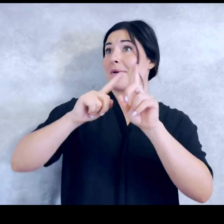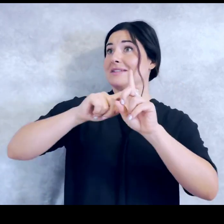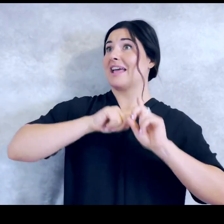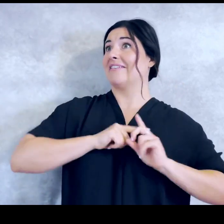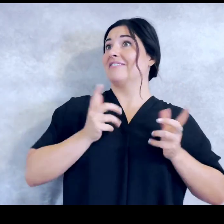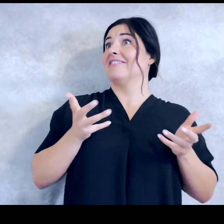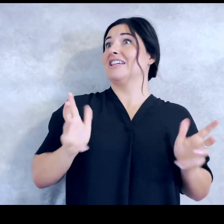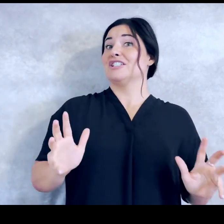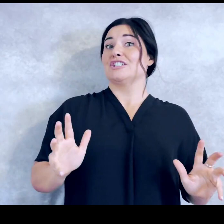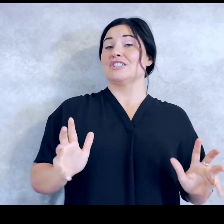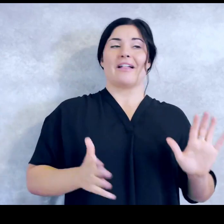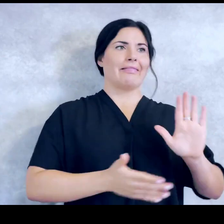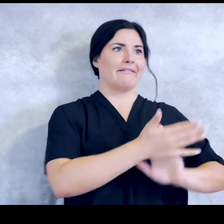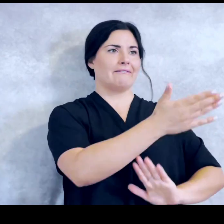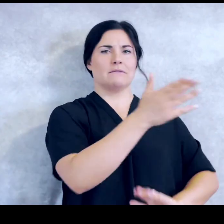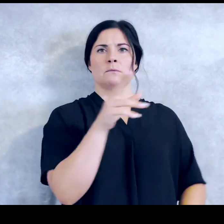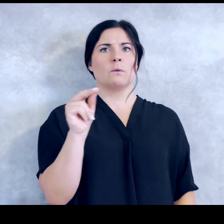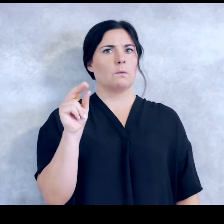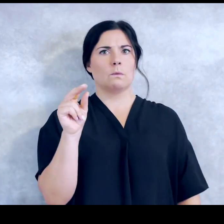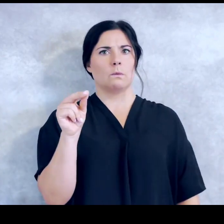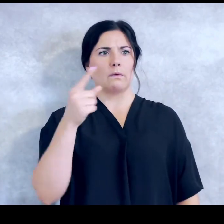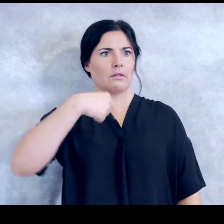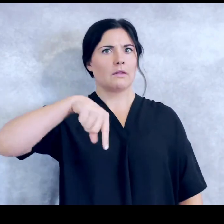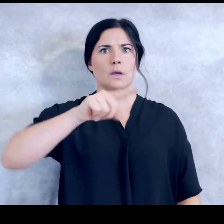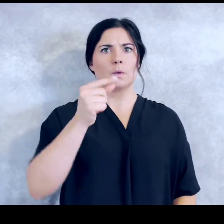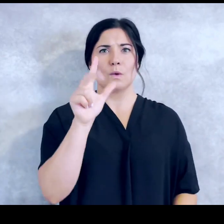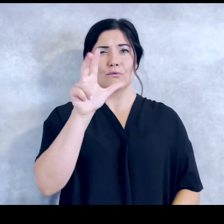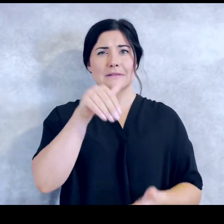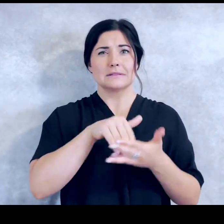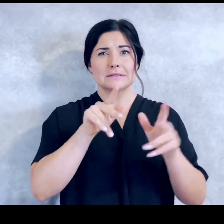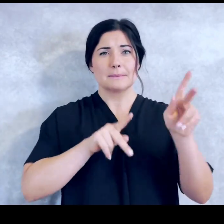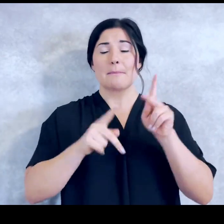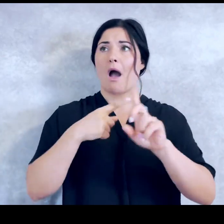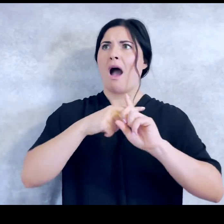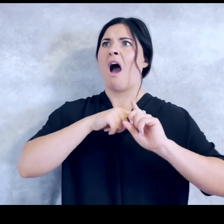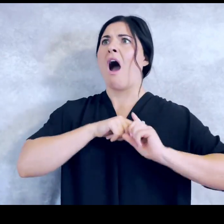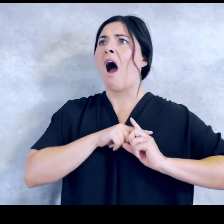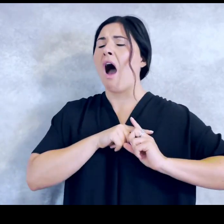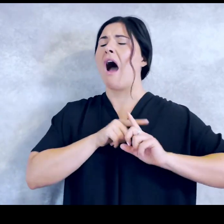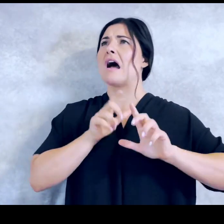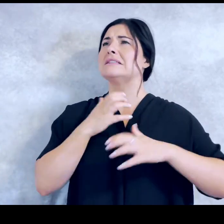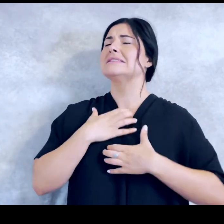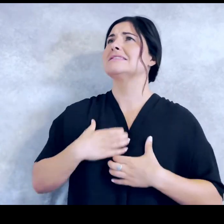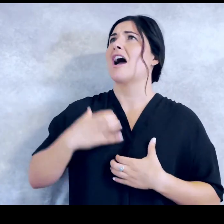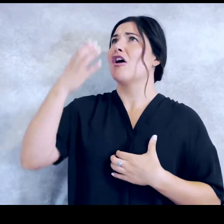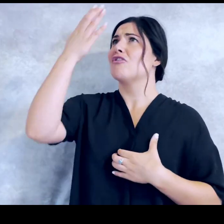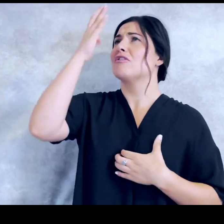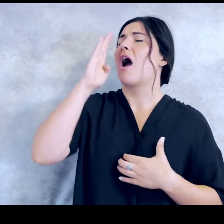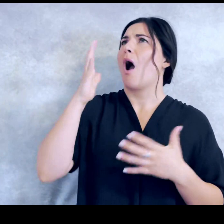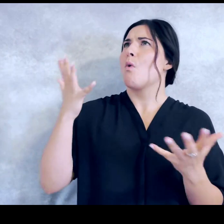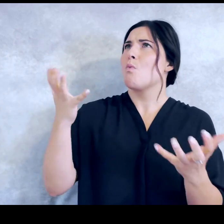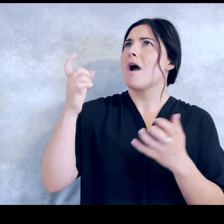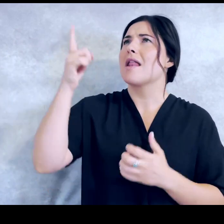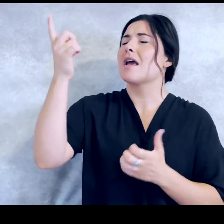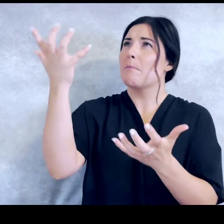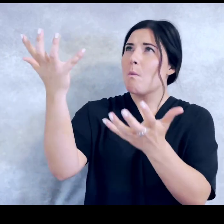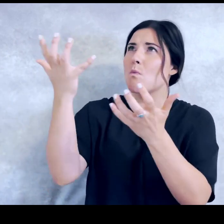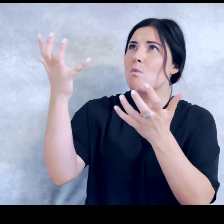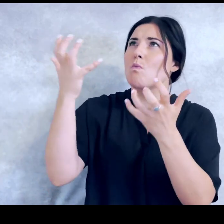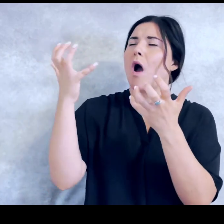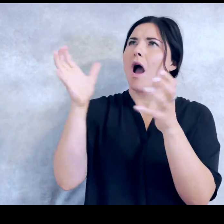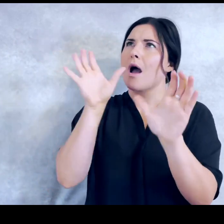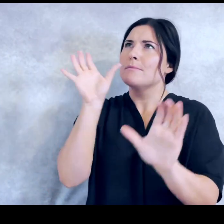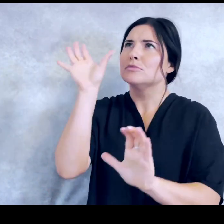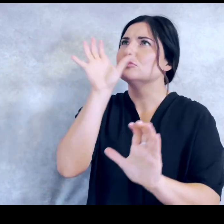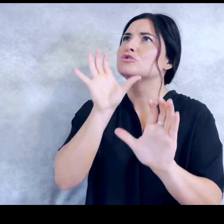got saved, because the sermon was so good. No, the very first church pursued God, and they desired everything that the